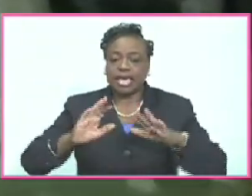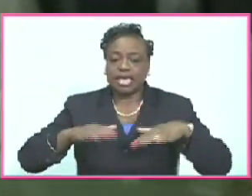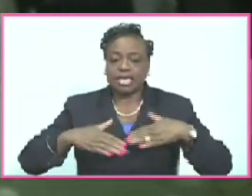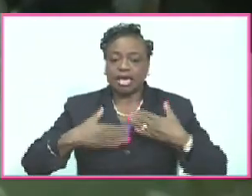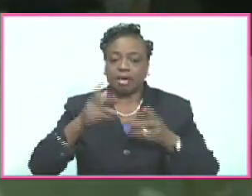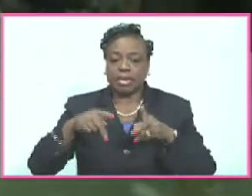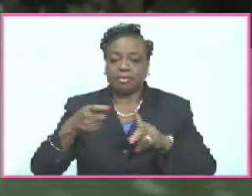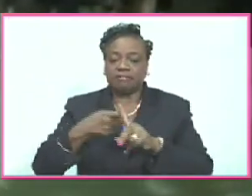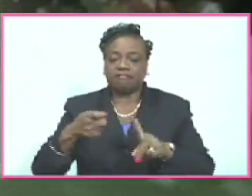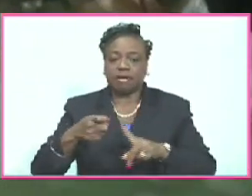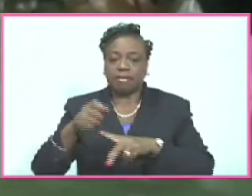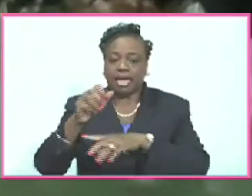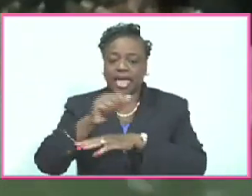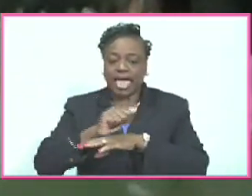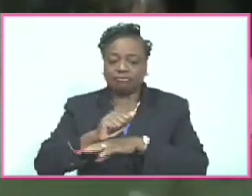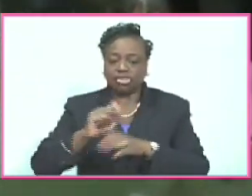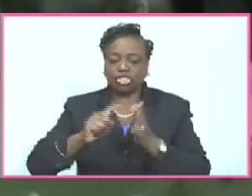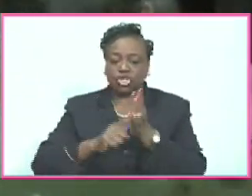and speed.